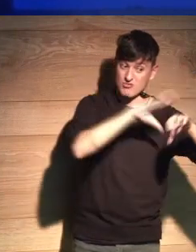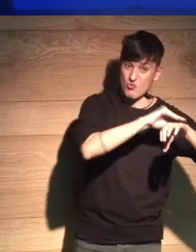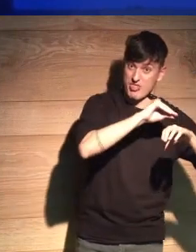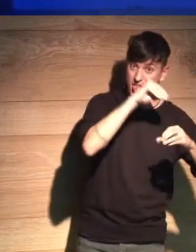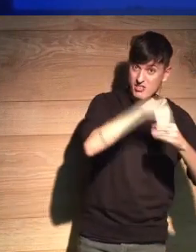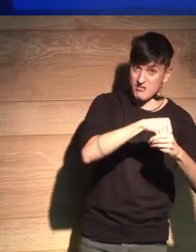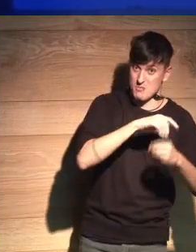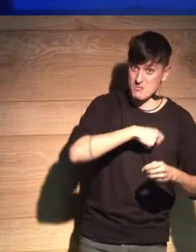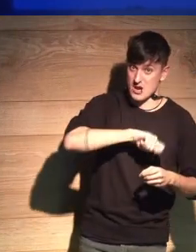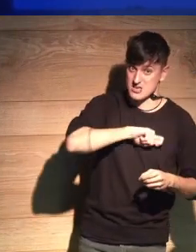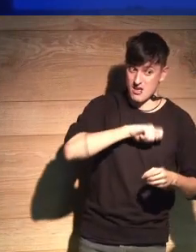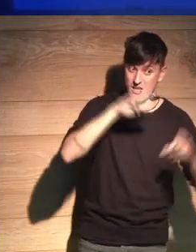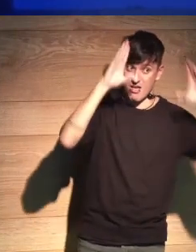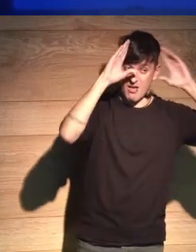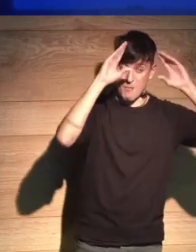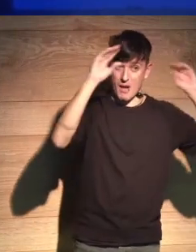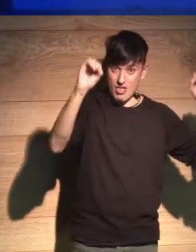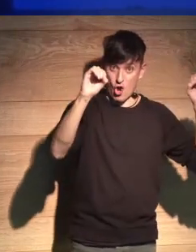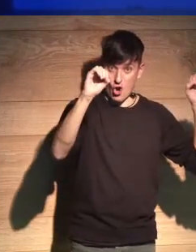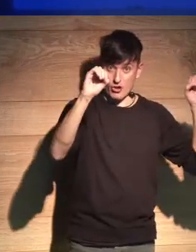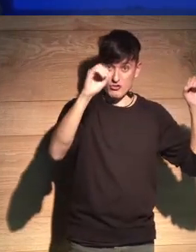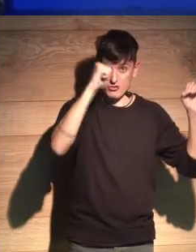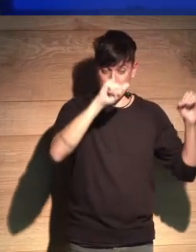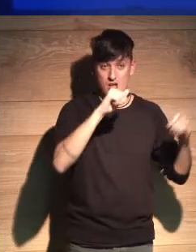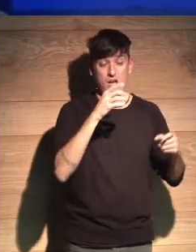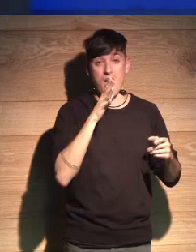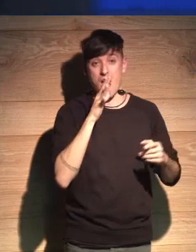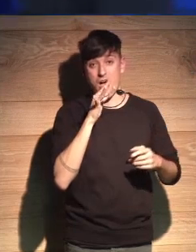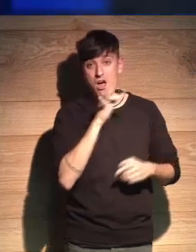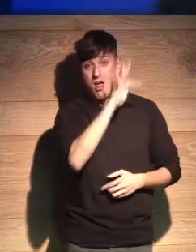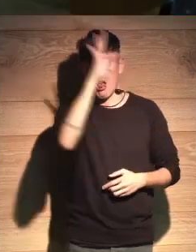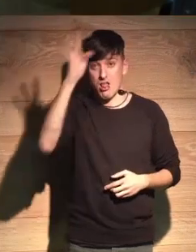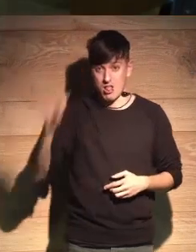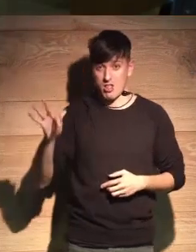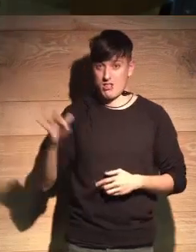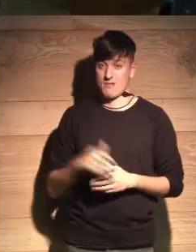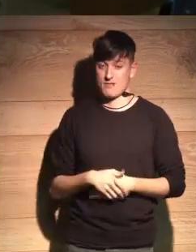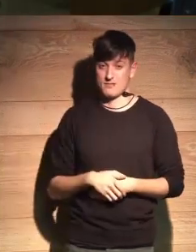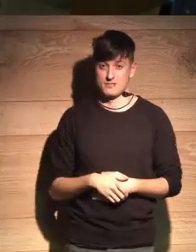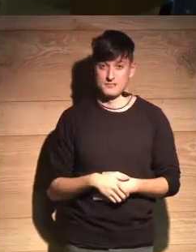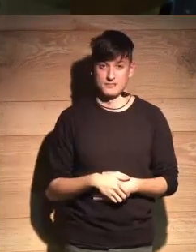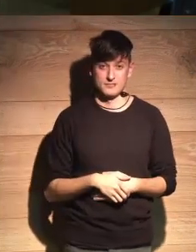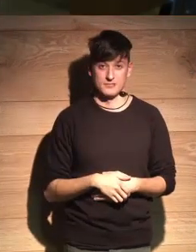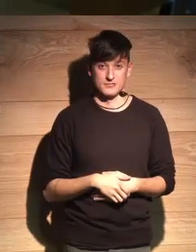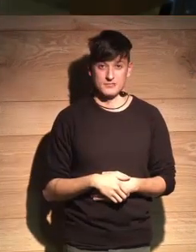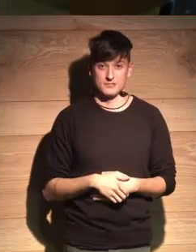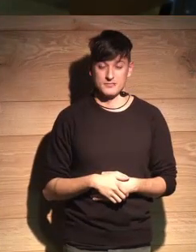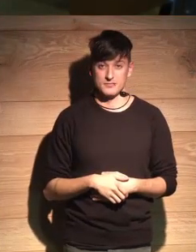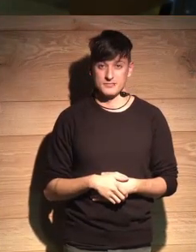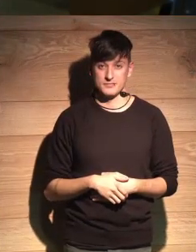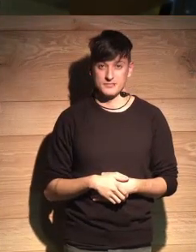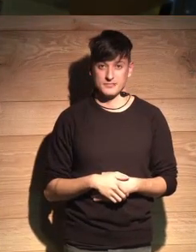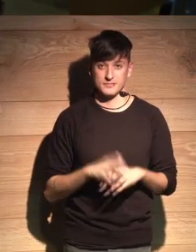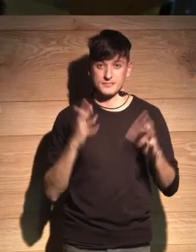the Swedish Embassy in Spain. We will give the floor now to the ambassador,